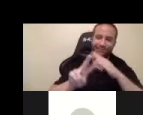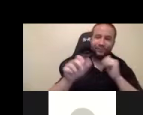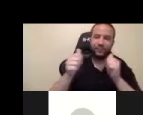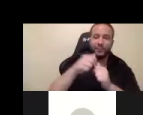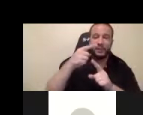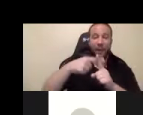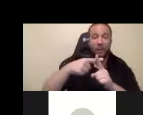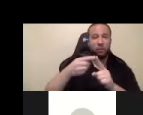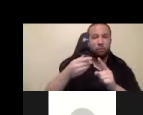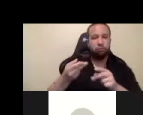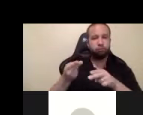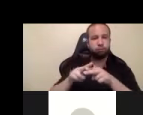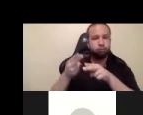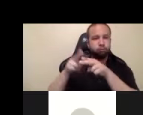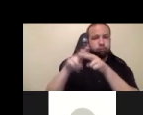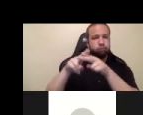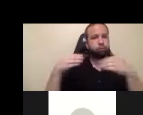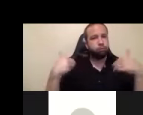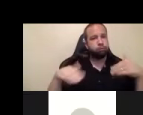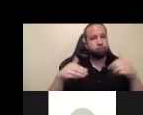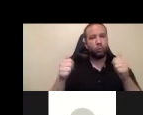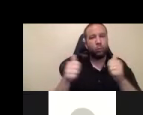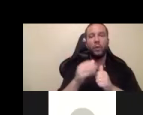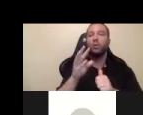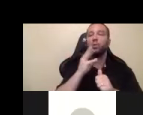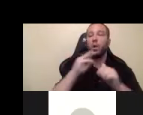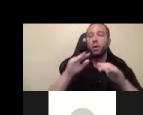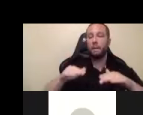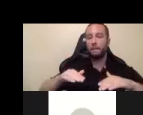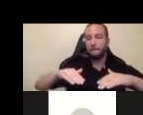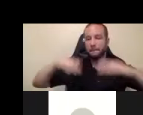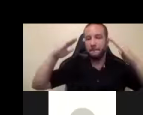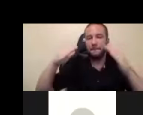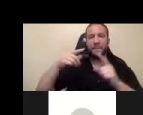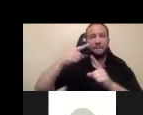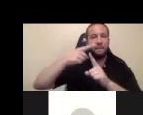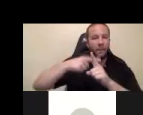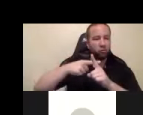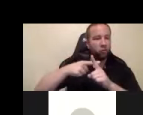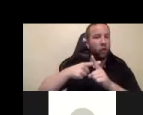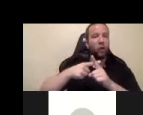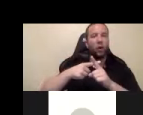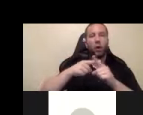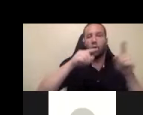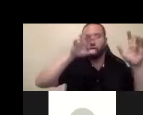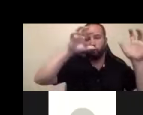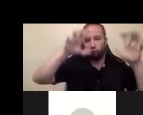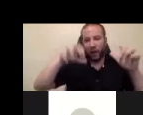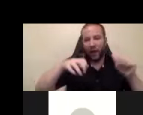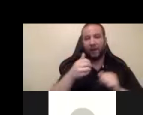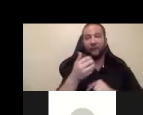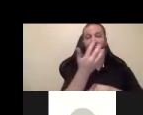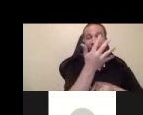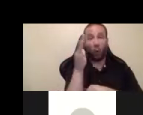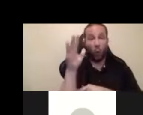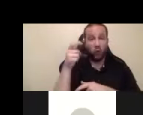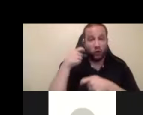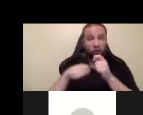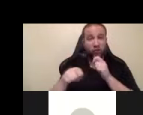temperatures. Those include sea level rise, increased precipitation, changes to our forests, to our